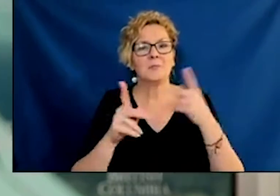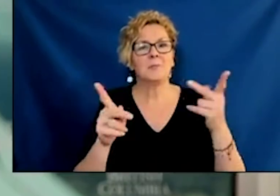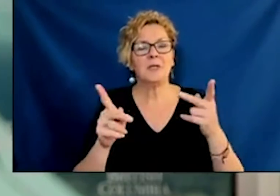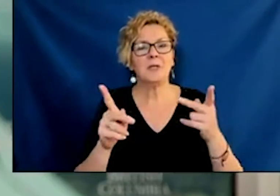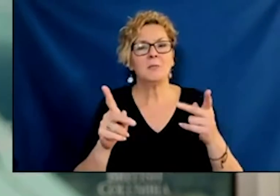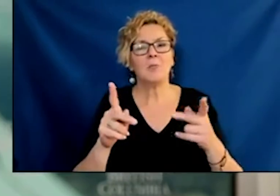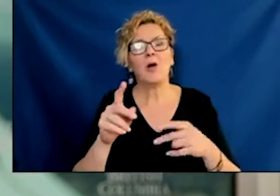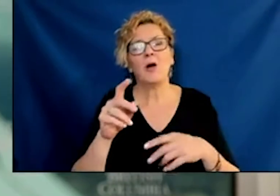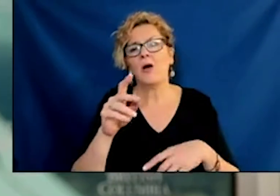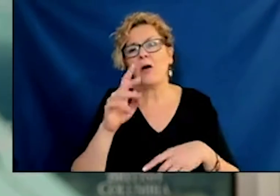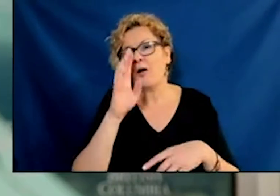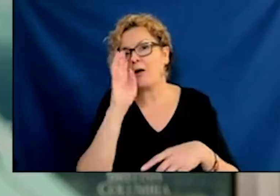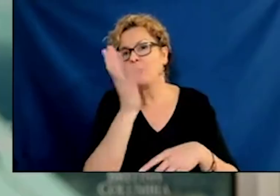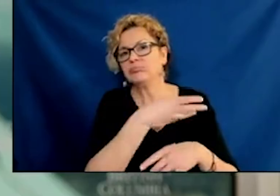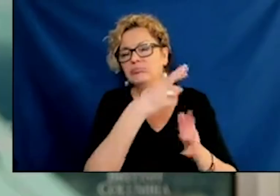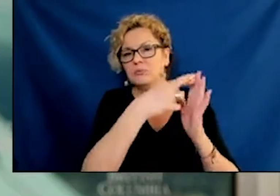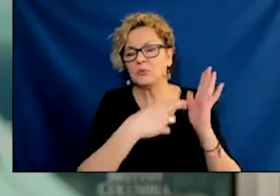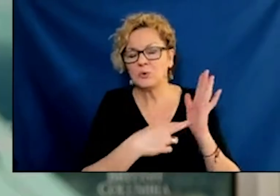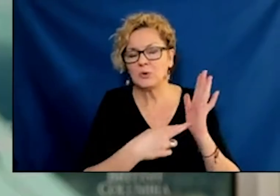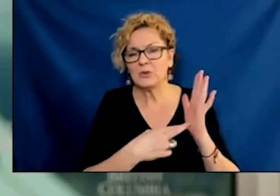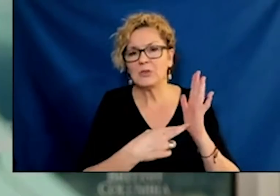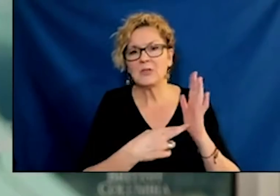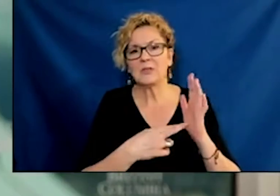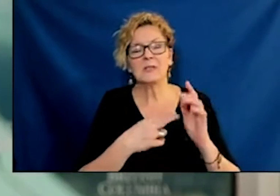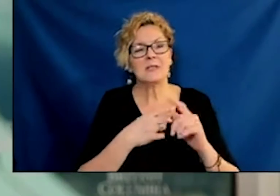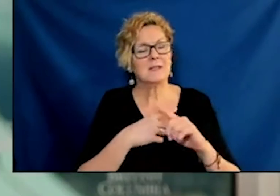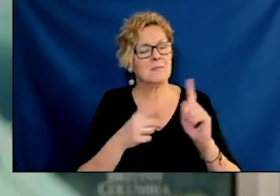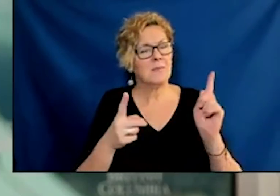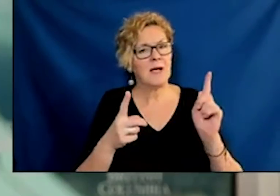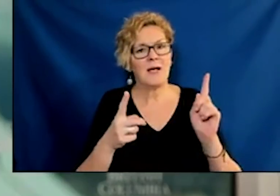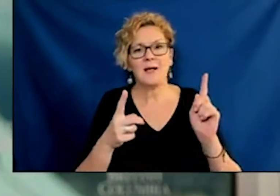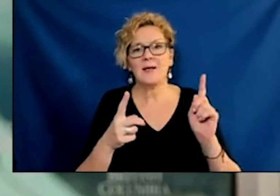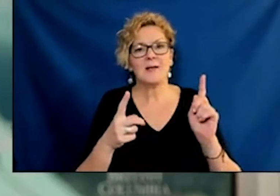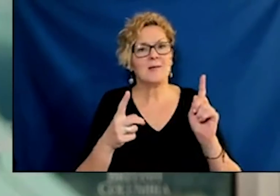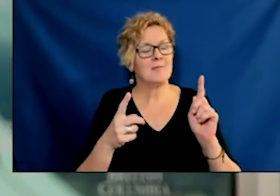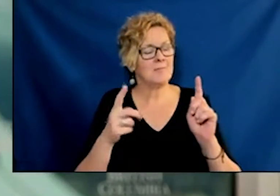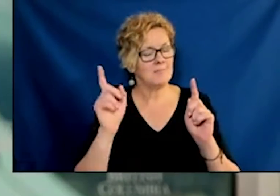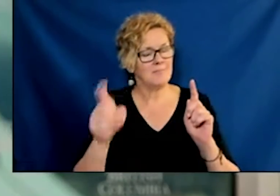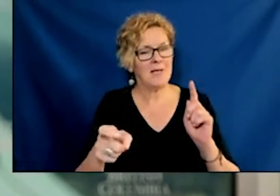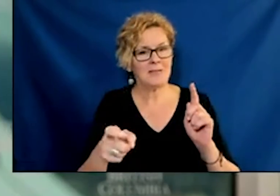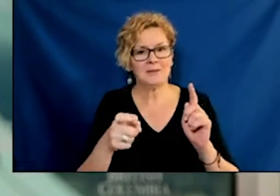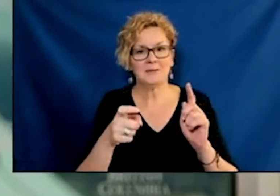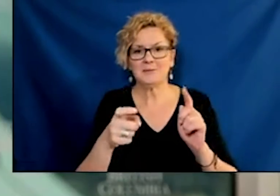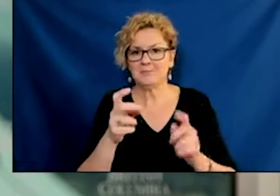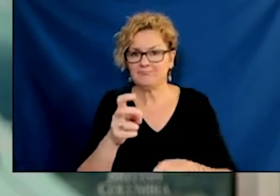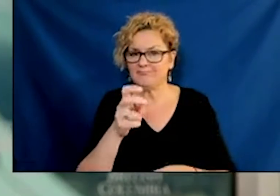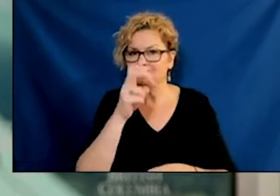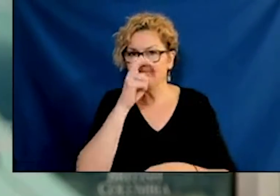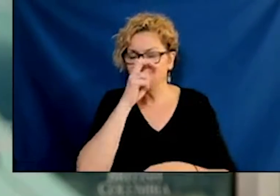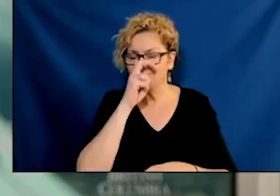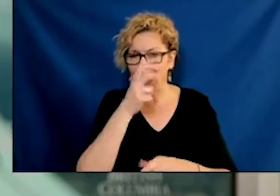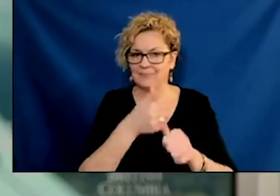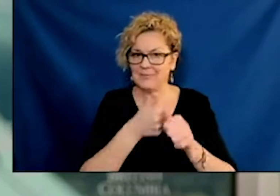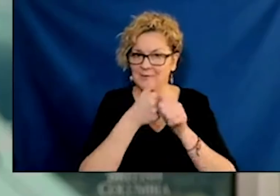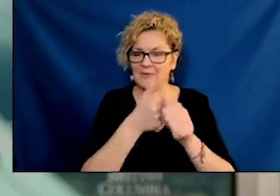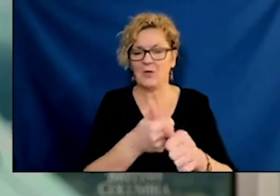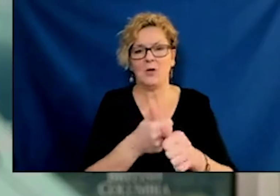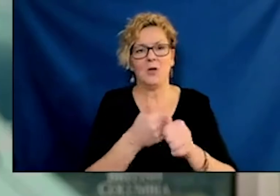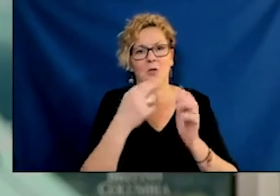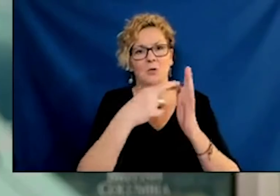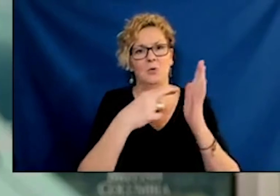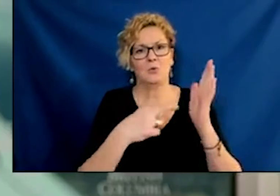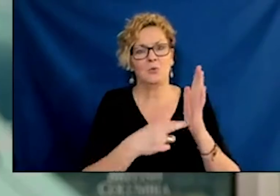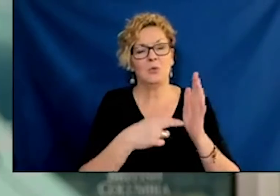condo rentals and parties in condos and so on, there are strict limits, even when such activity takes place, and those